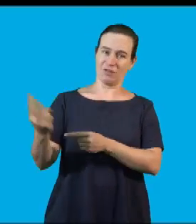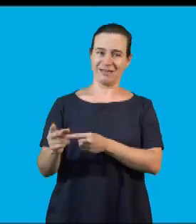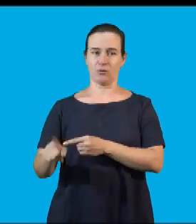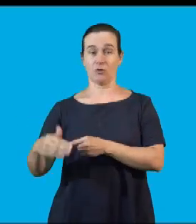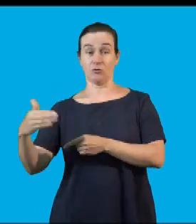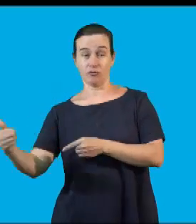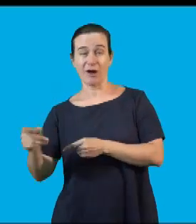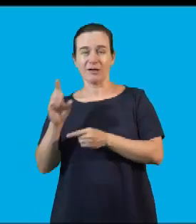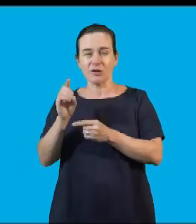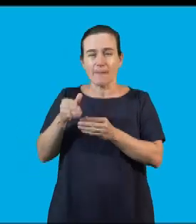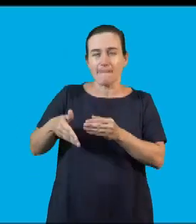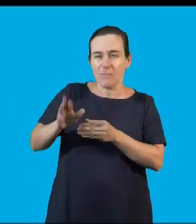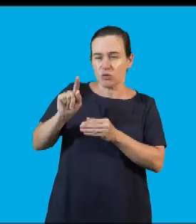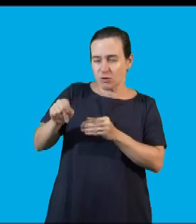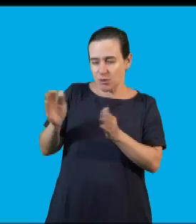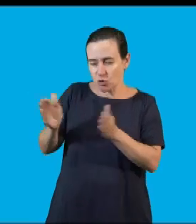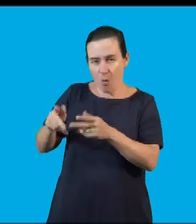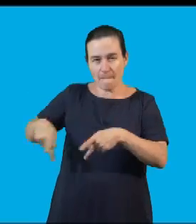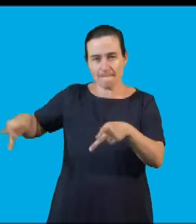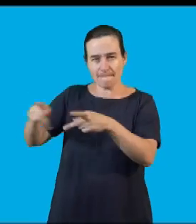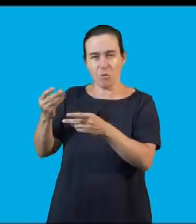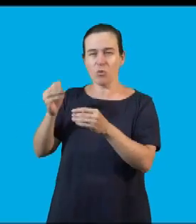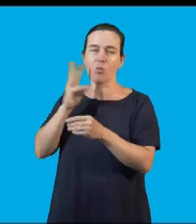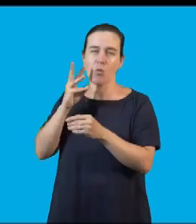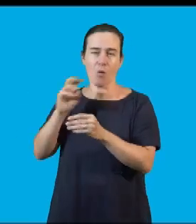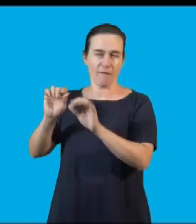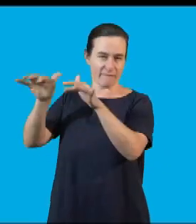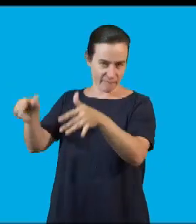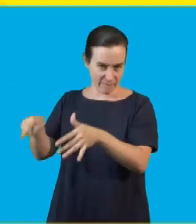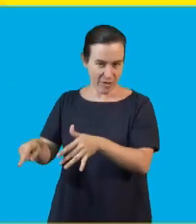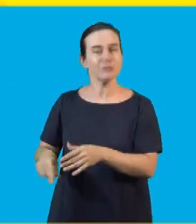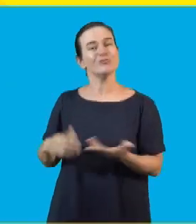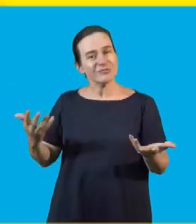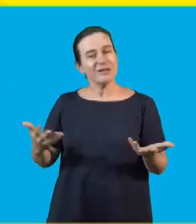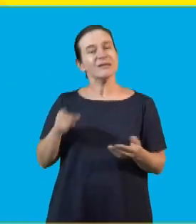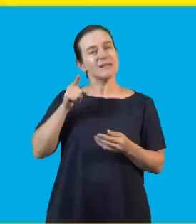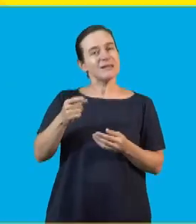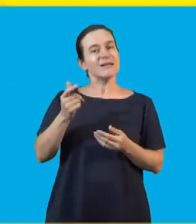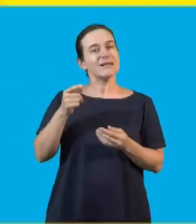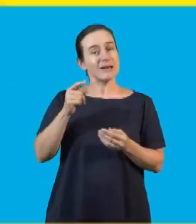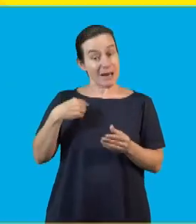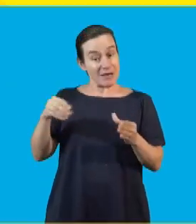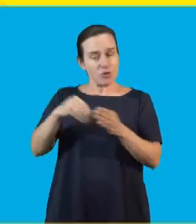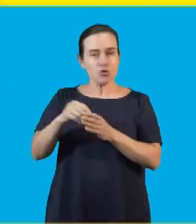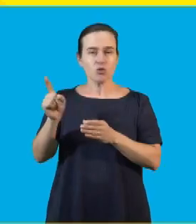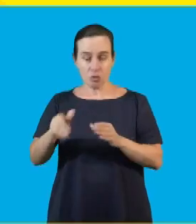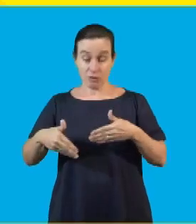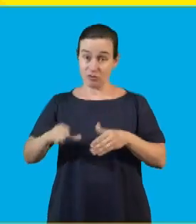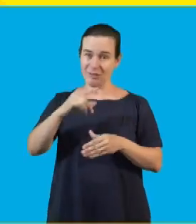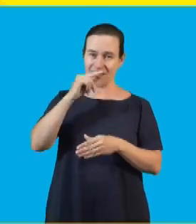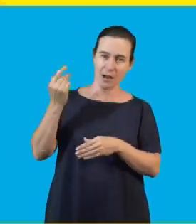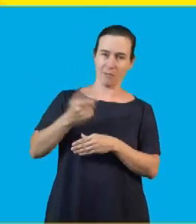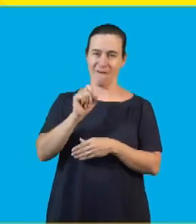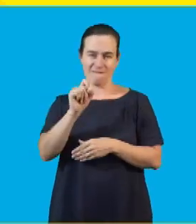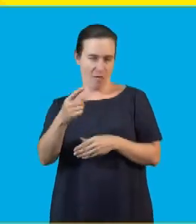fountain. The directions are clear, they're in logical order and include street names and distances.